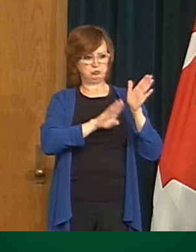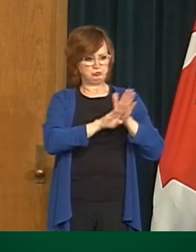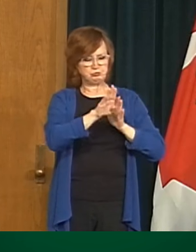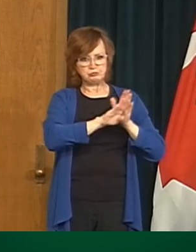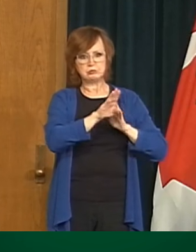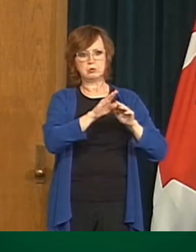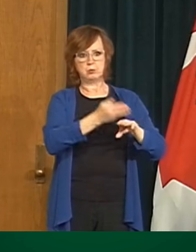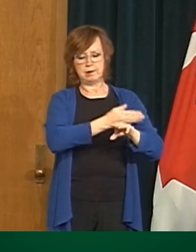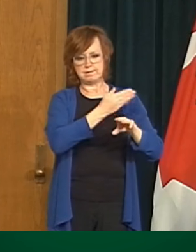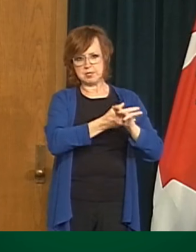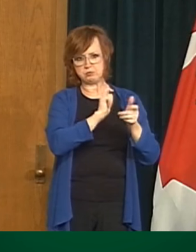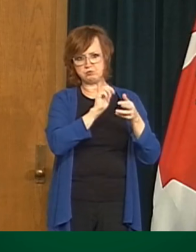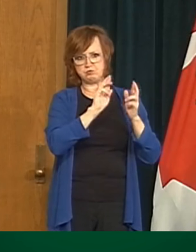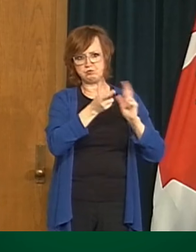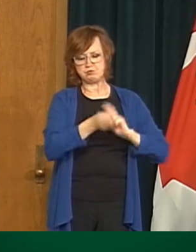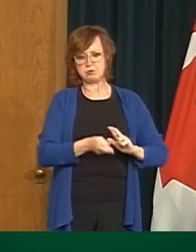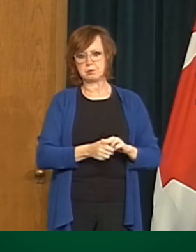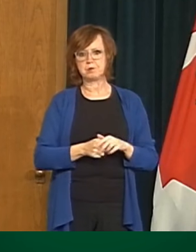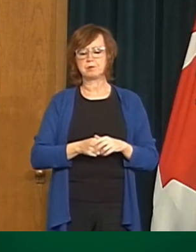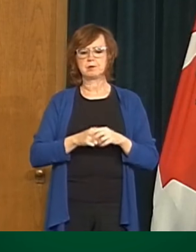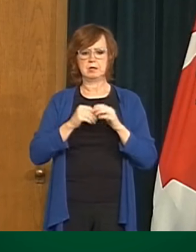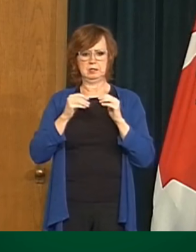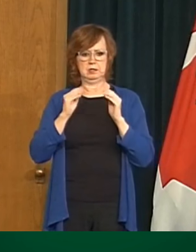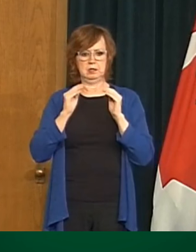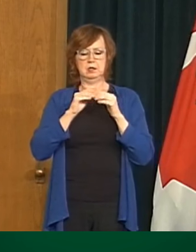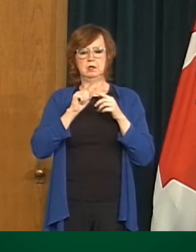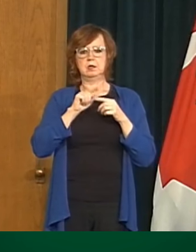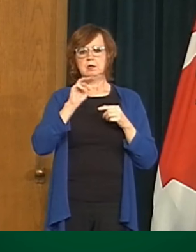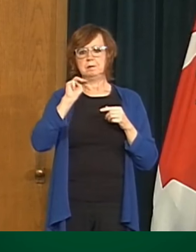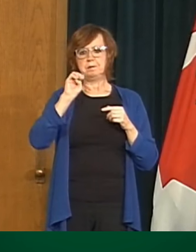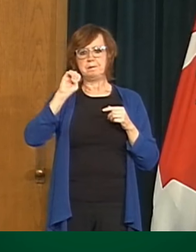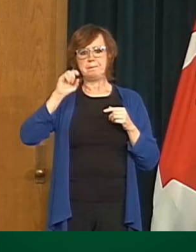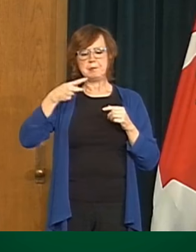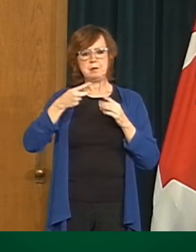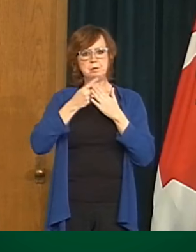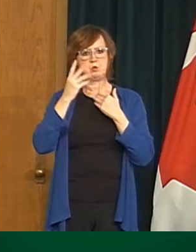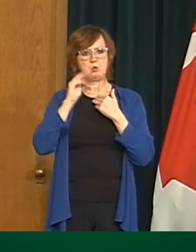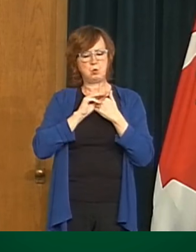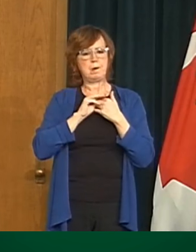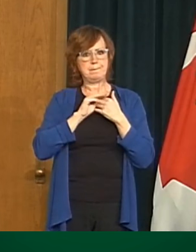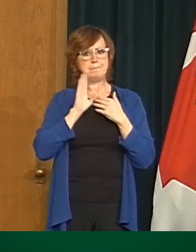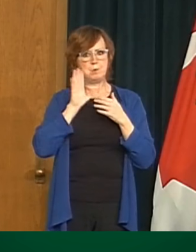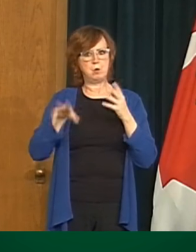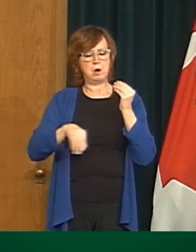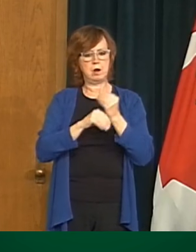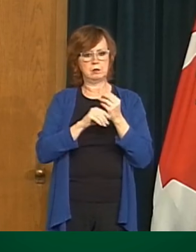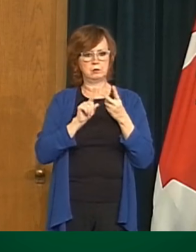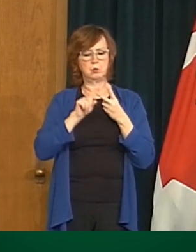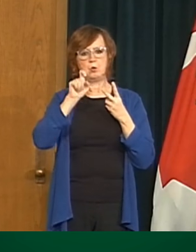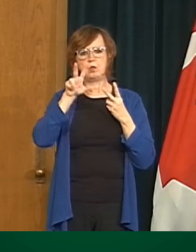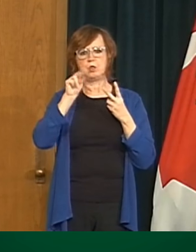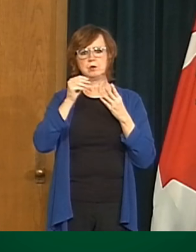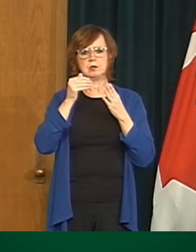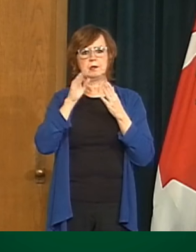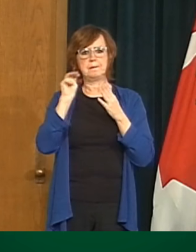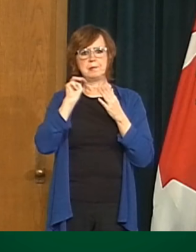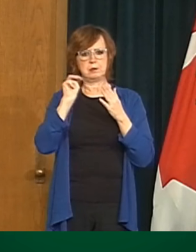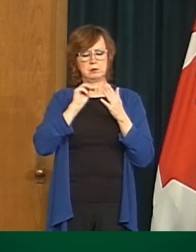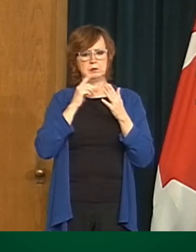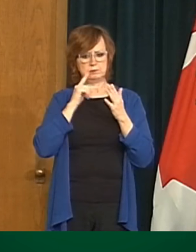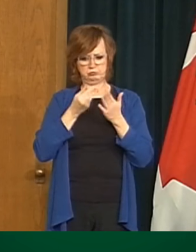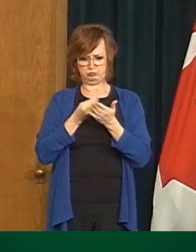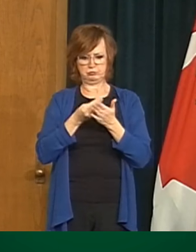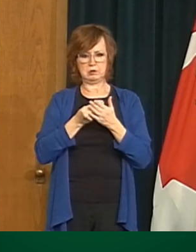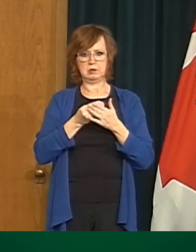in the Municipal Economic Enhancement Program, or the renewal of the MEEP funding. the $130 million invested in